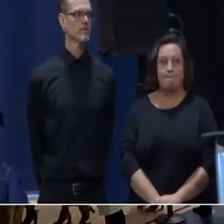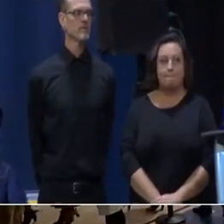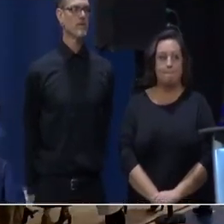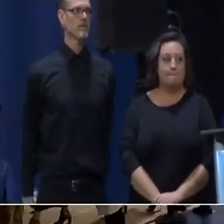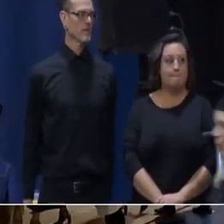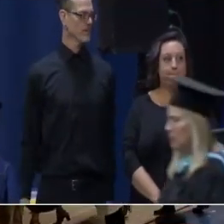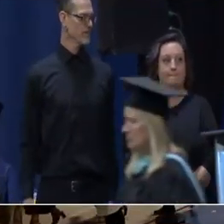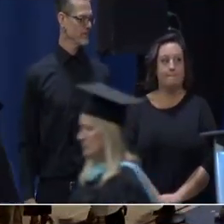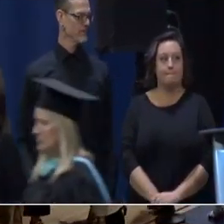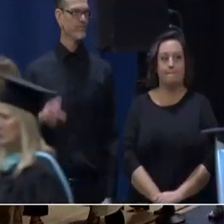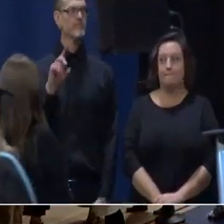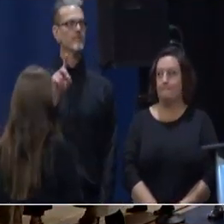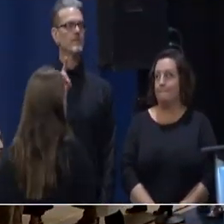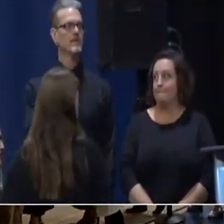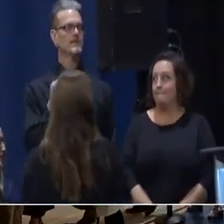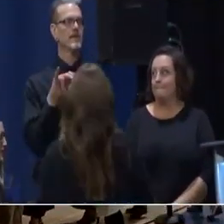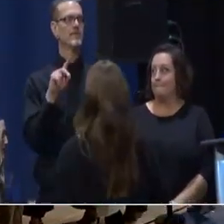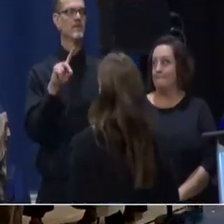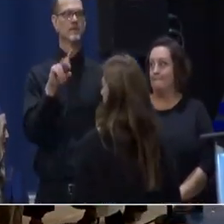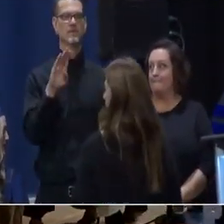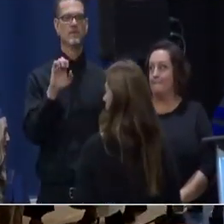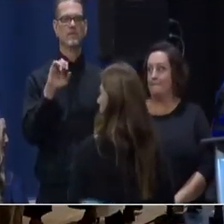David Bettinger.